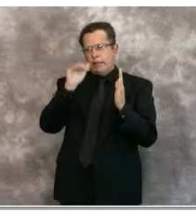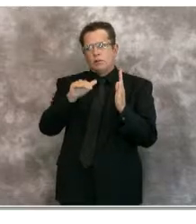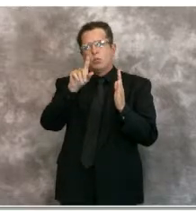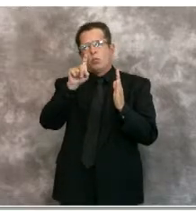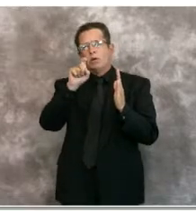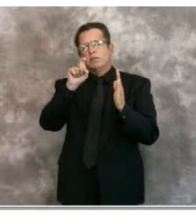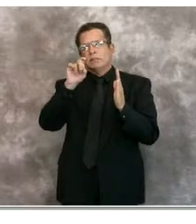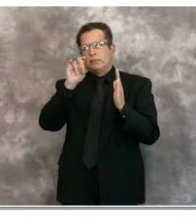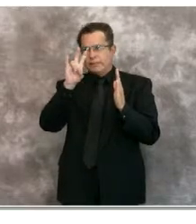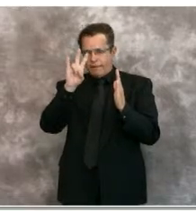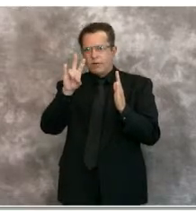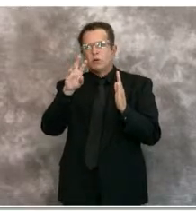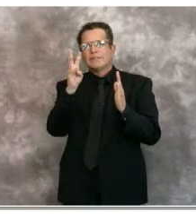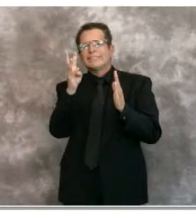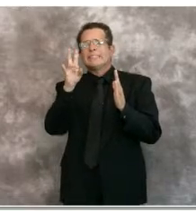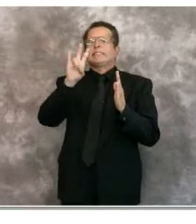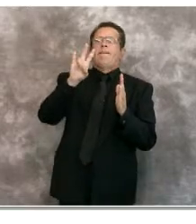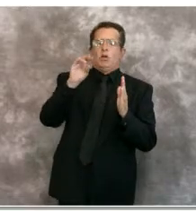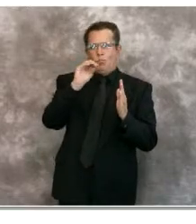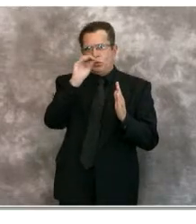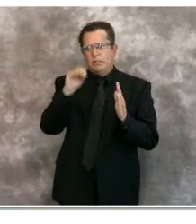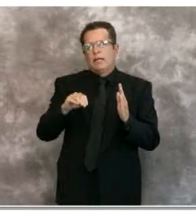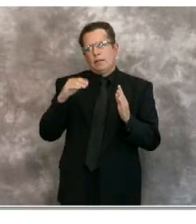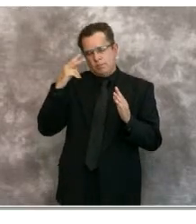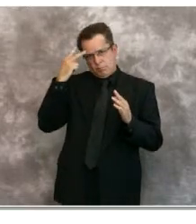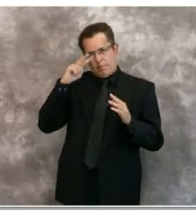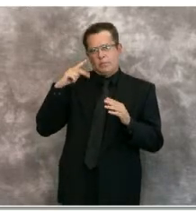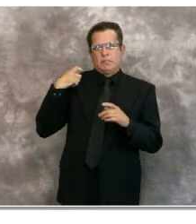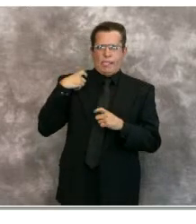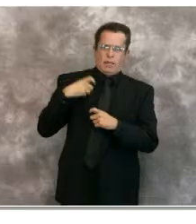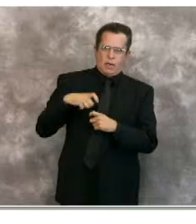6,137 or 67% are Latino or Hispanic,